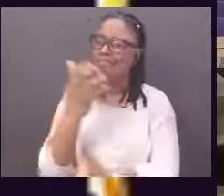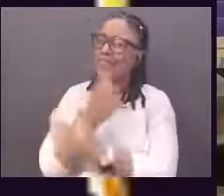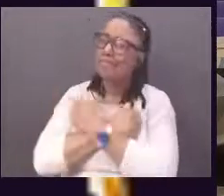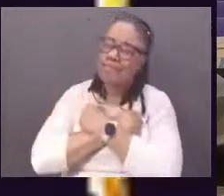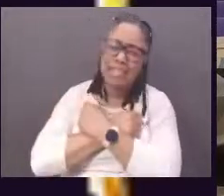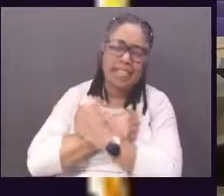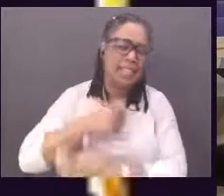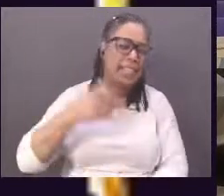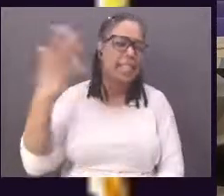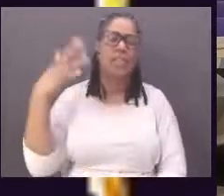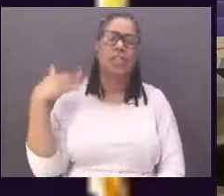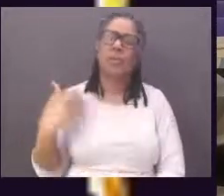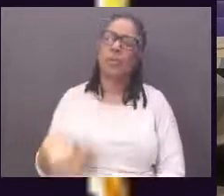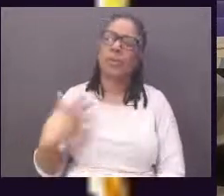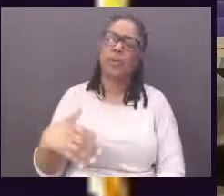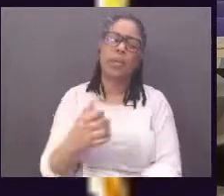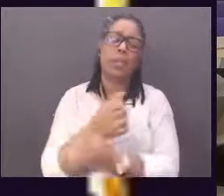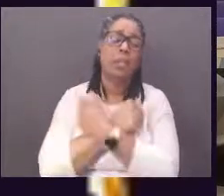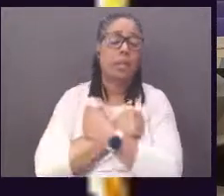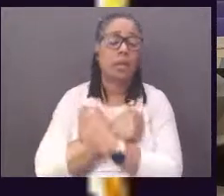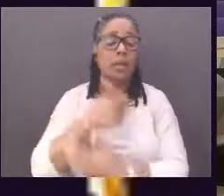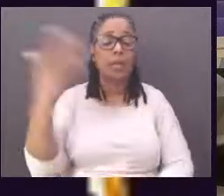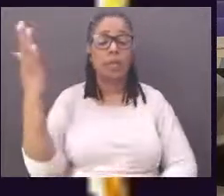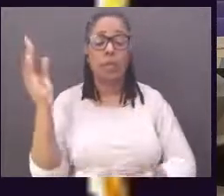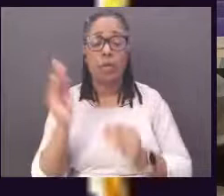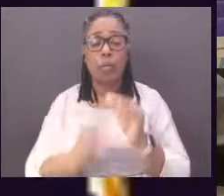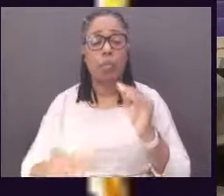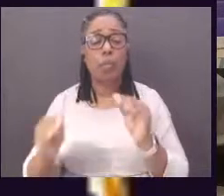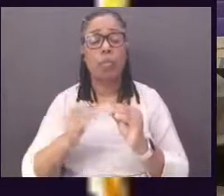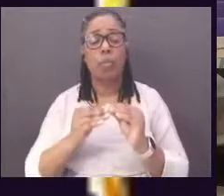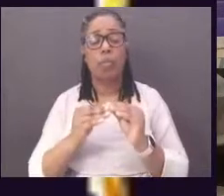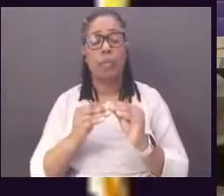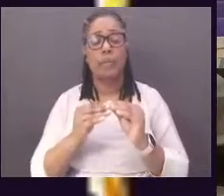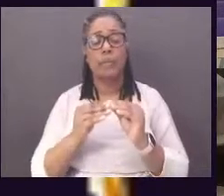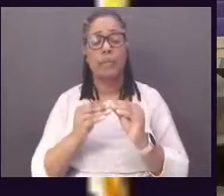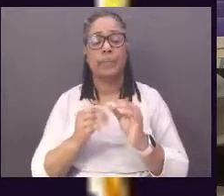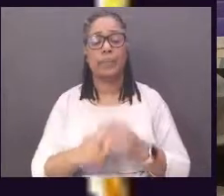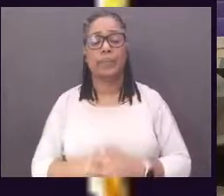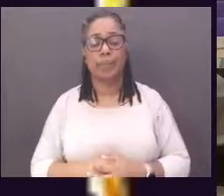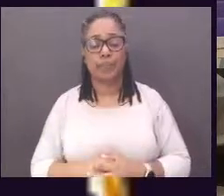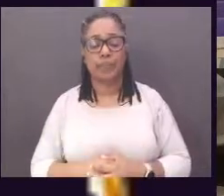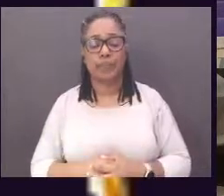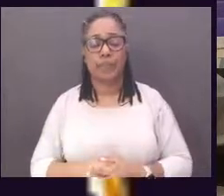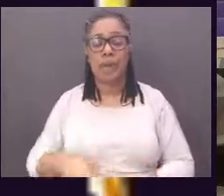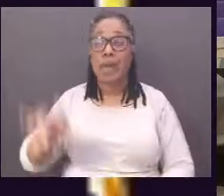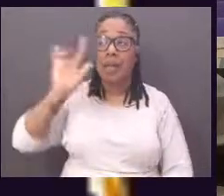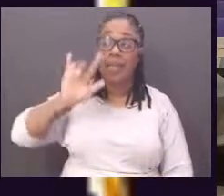I love you, I love you, I love you. I love you more. I love you, Jesus.